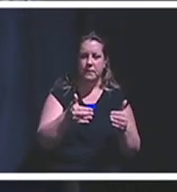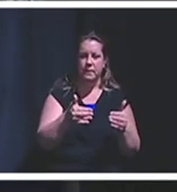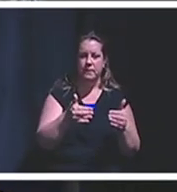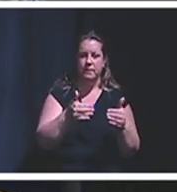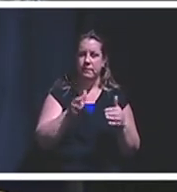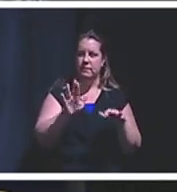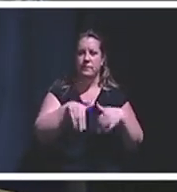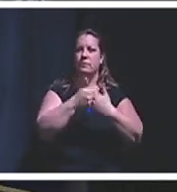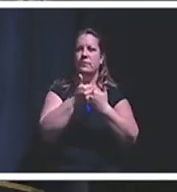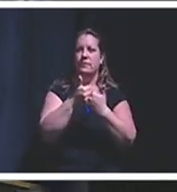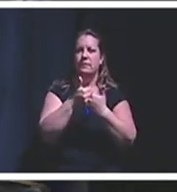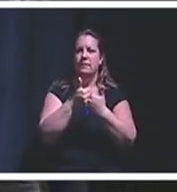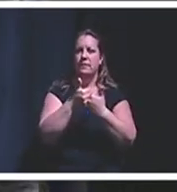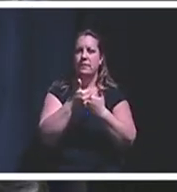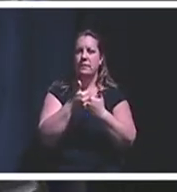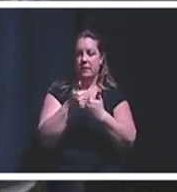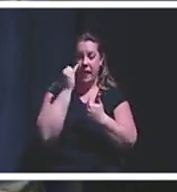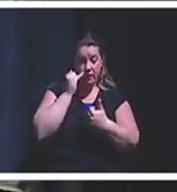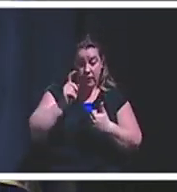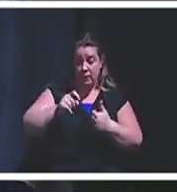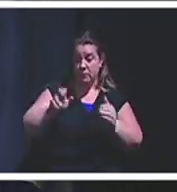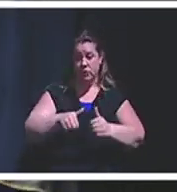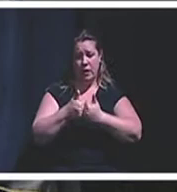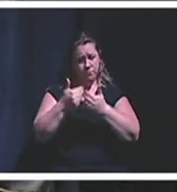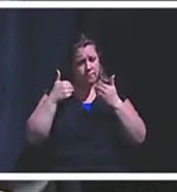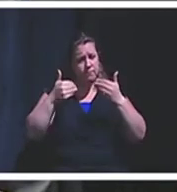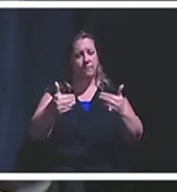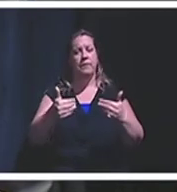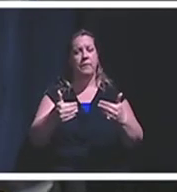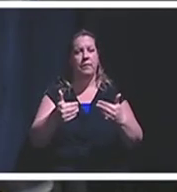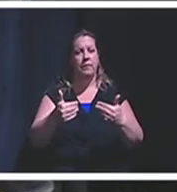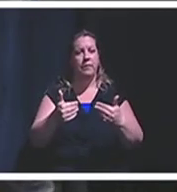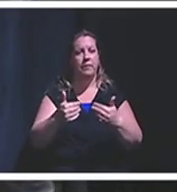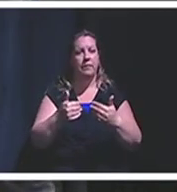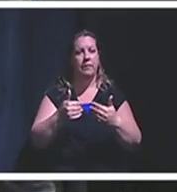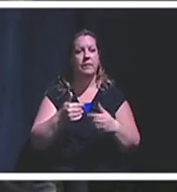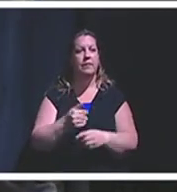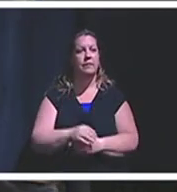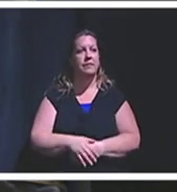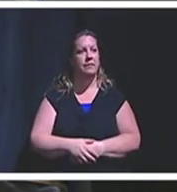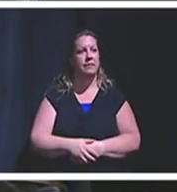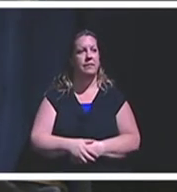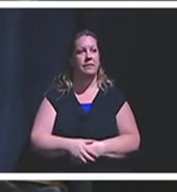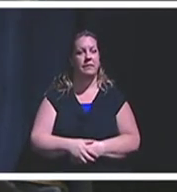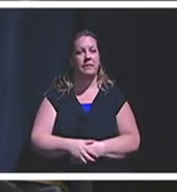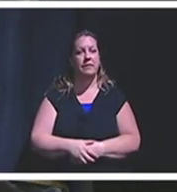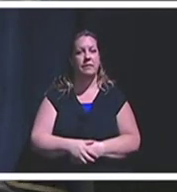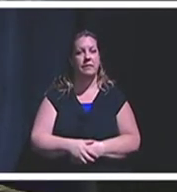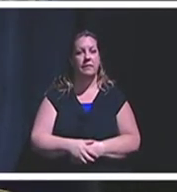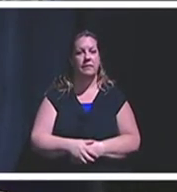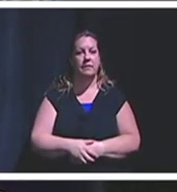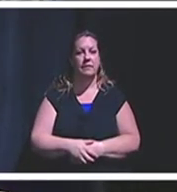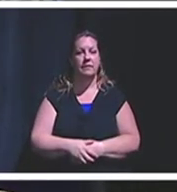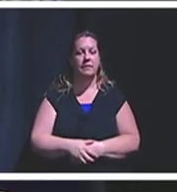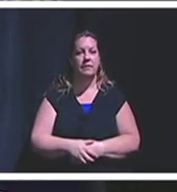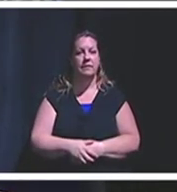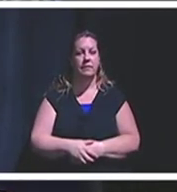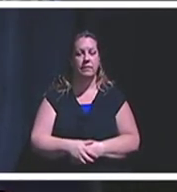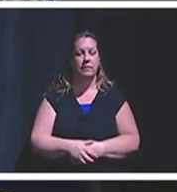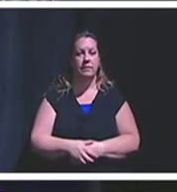what needs to be challenged, and leave a lasting legacy and a positive